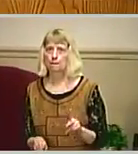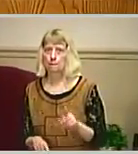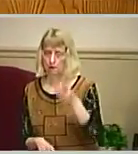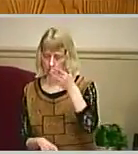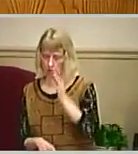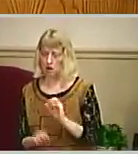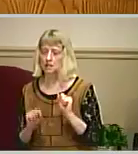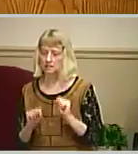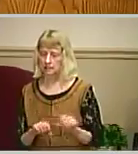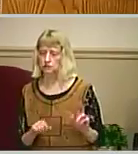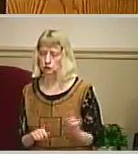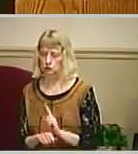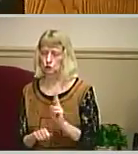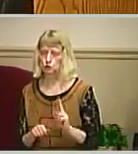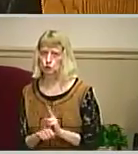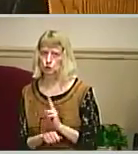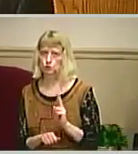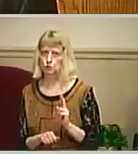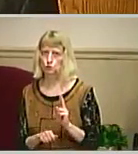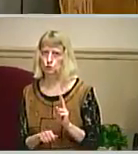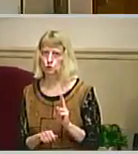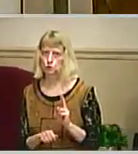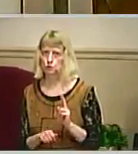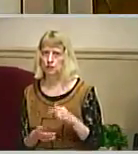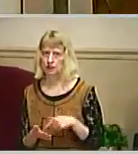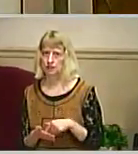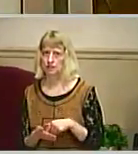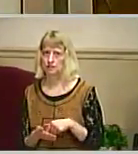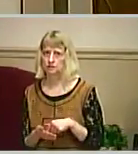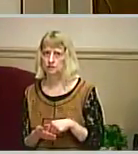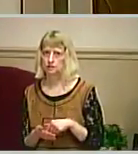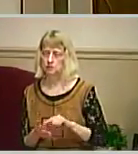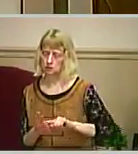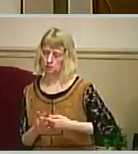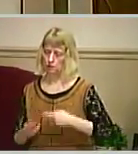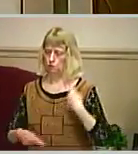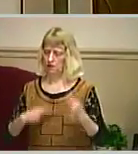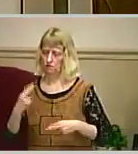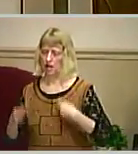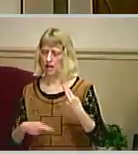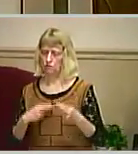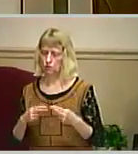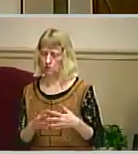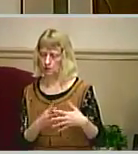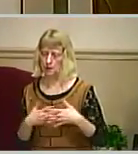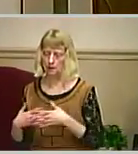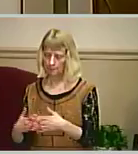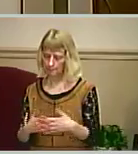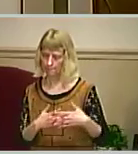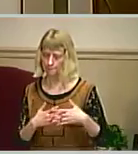God could use these 40,000 pieces of literature to begin a revival in the land.